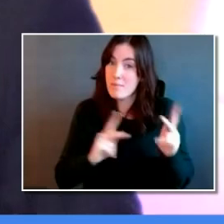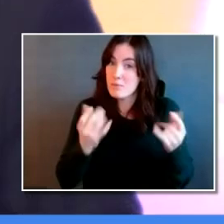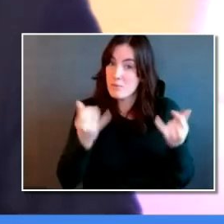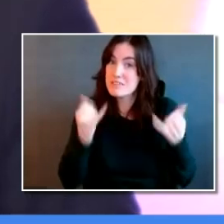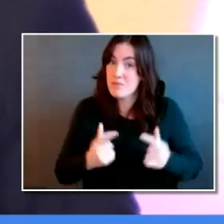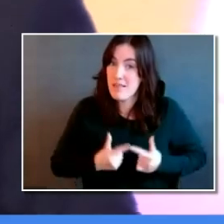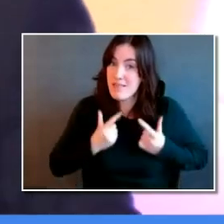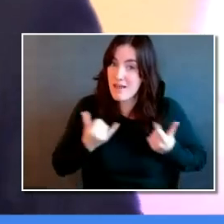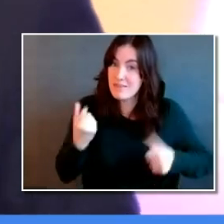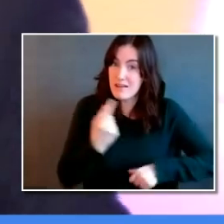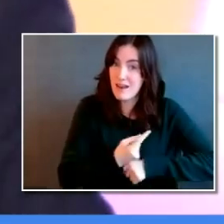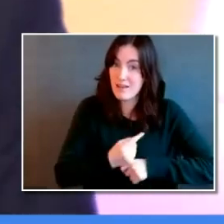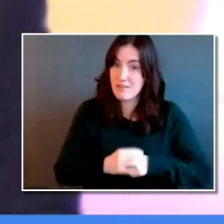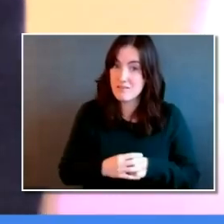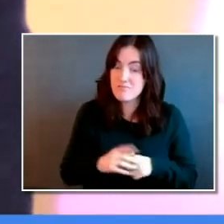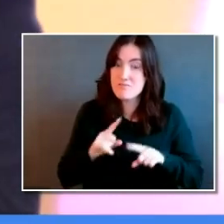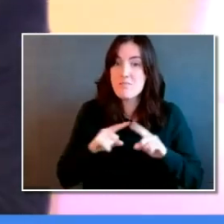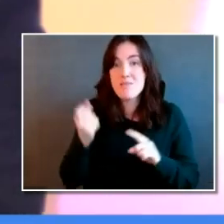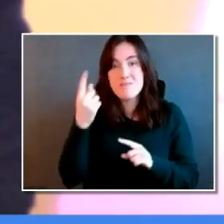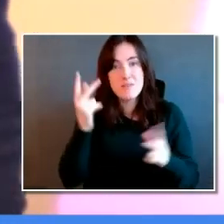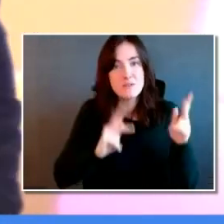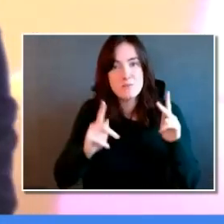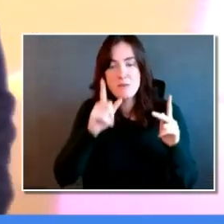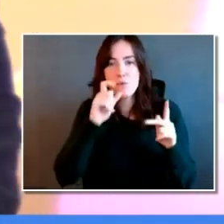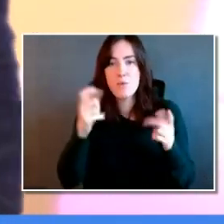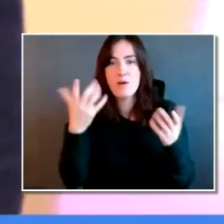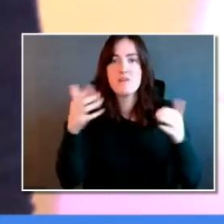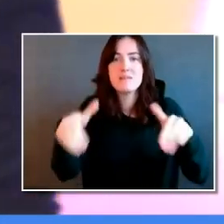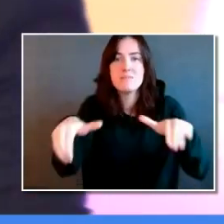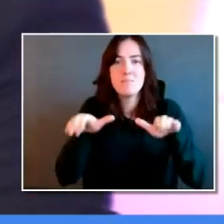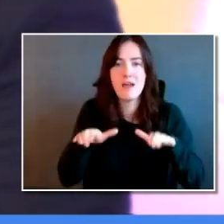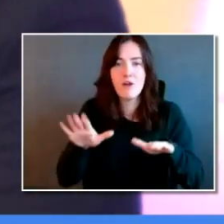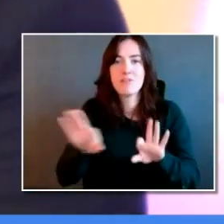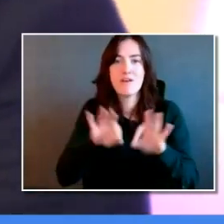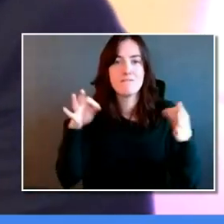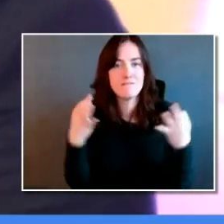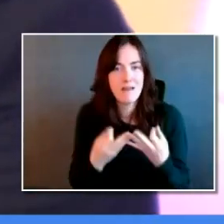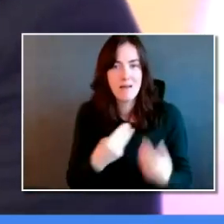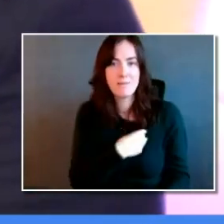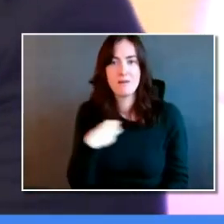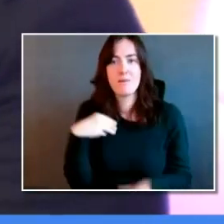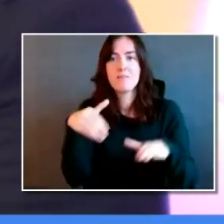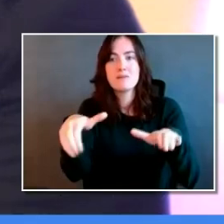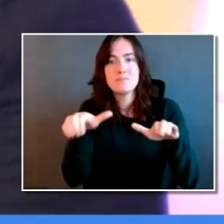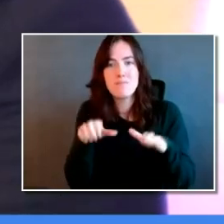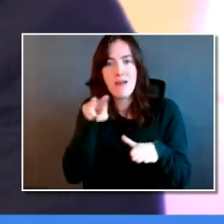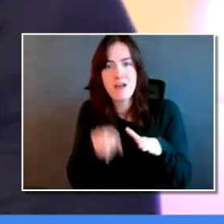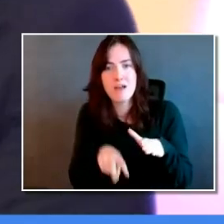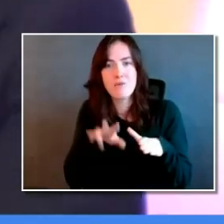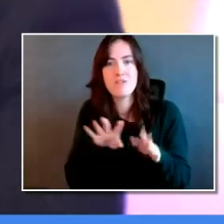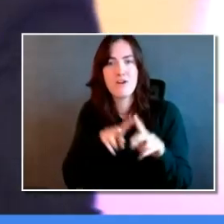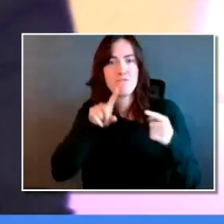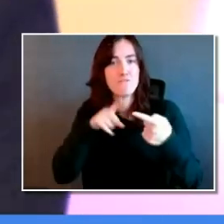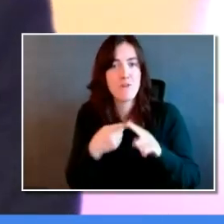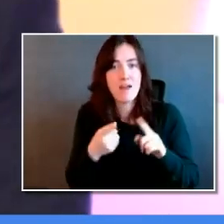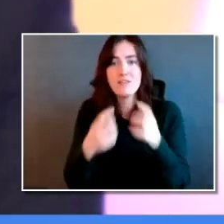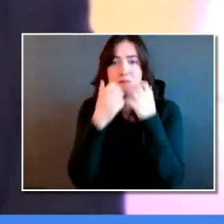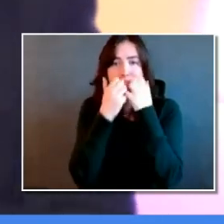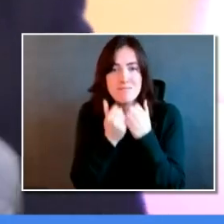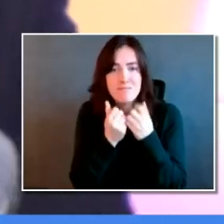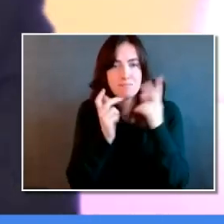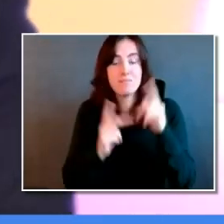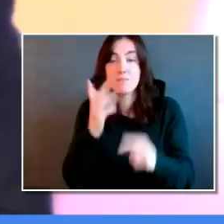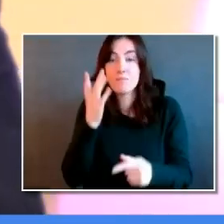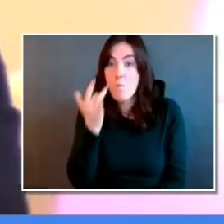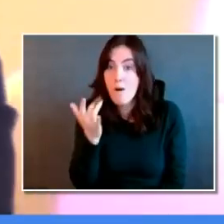us today. But there are people who have buried their family members, buried their friends, buried their loved ones because we could not